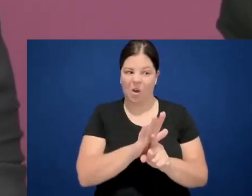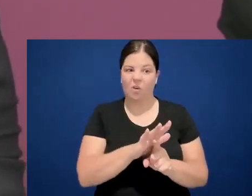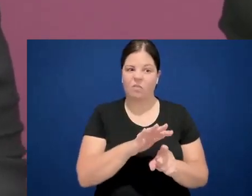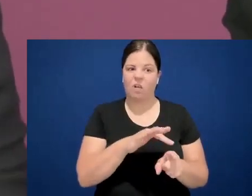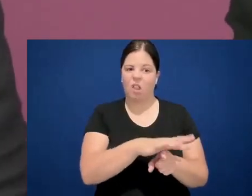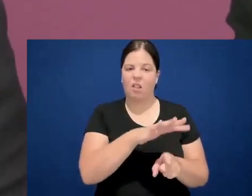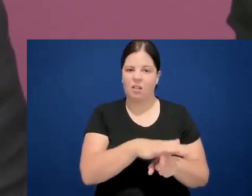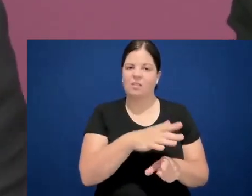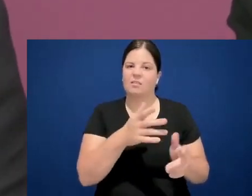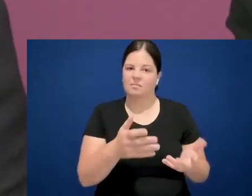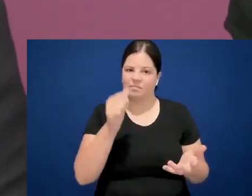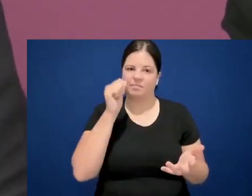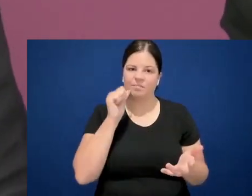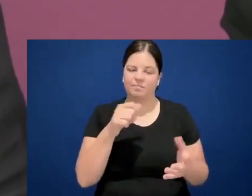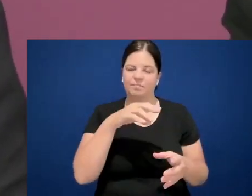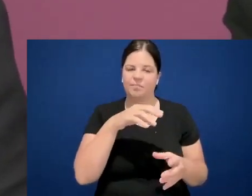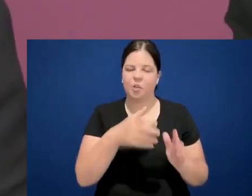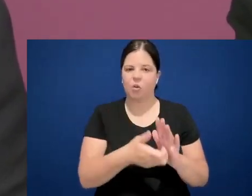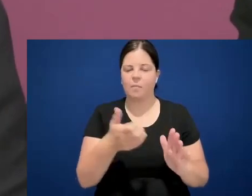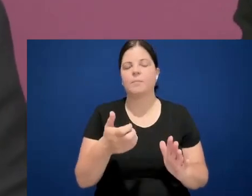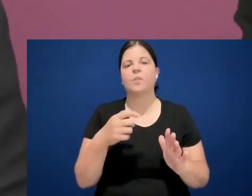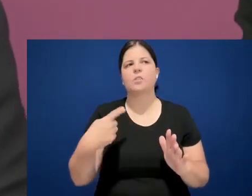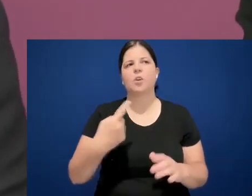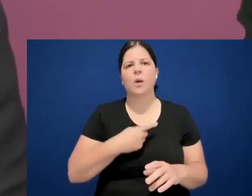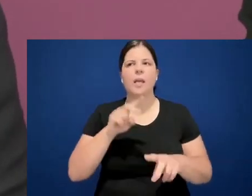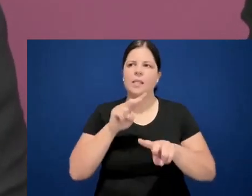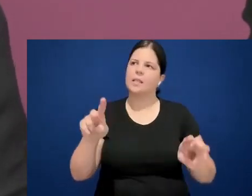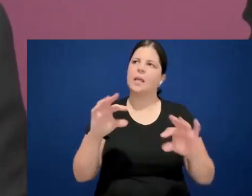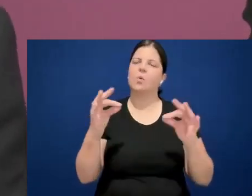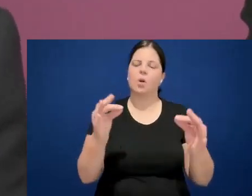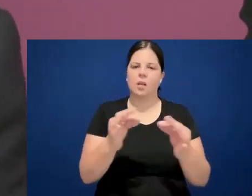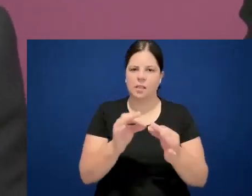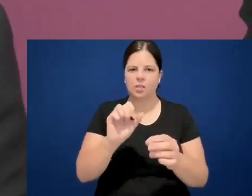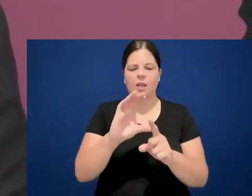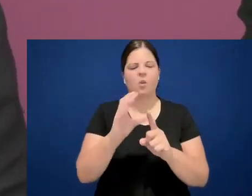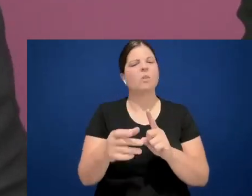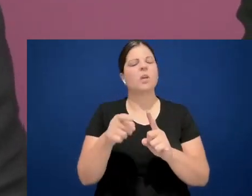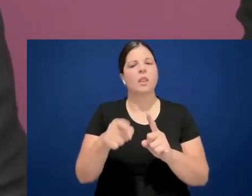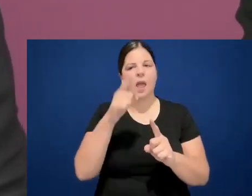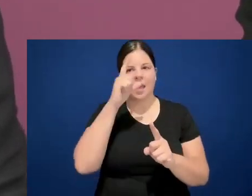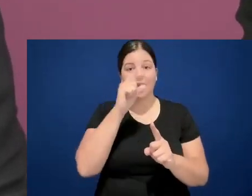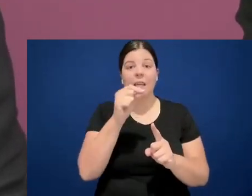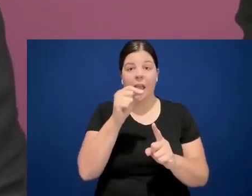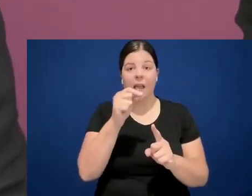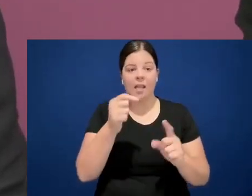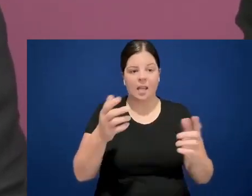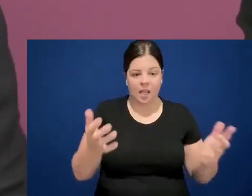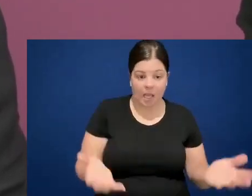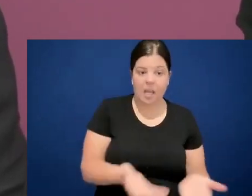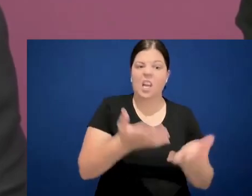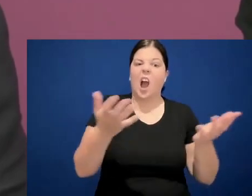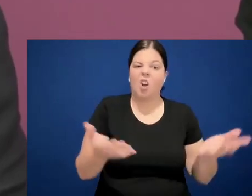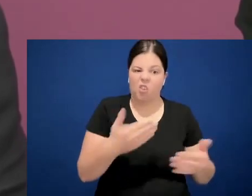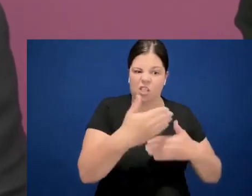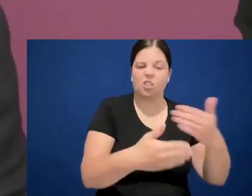for us, we see the culture of the organisation as clearly an enabling factor for either the corrupt conduct to